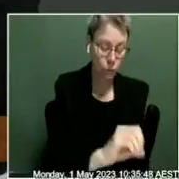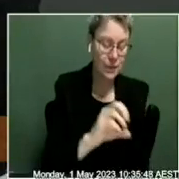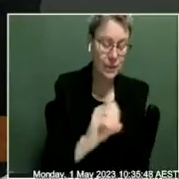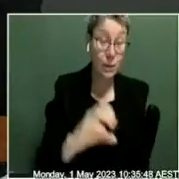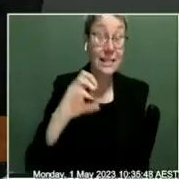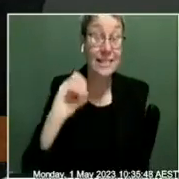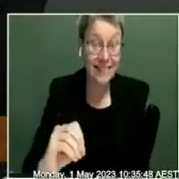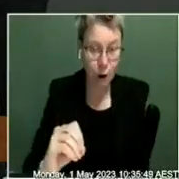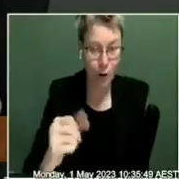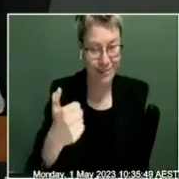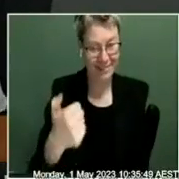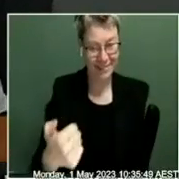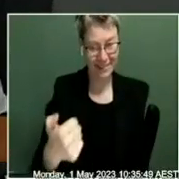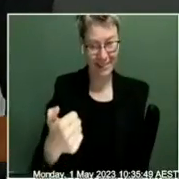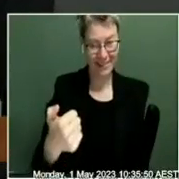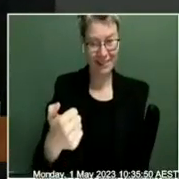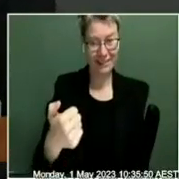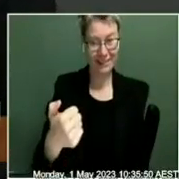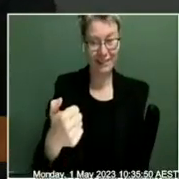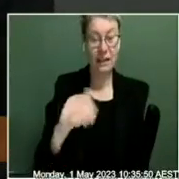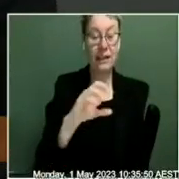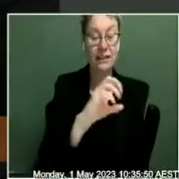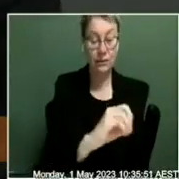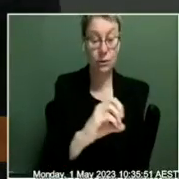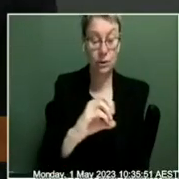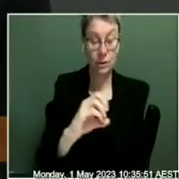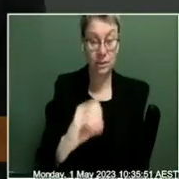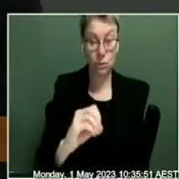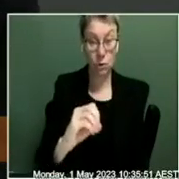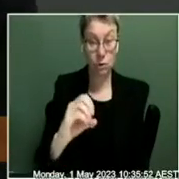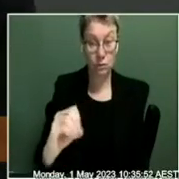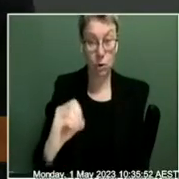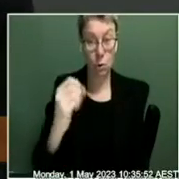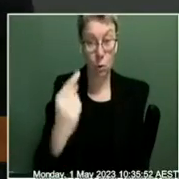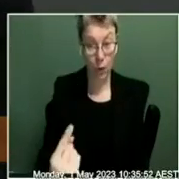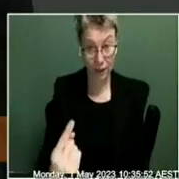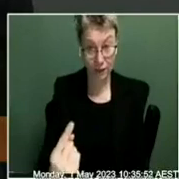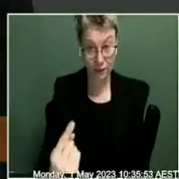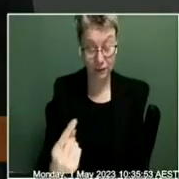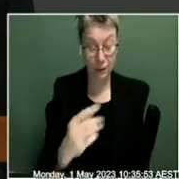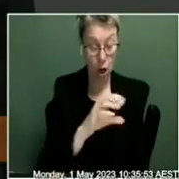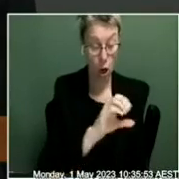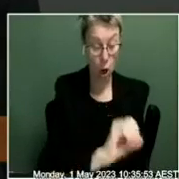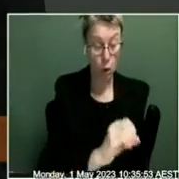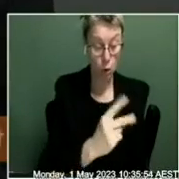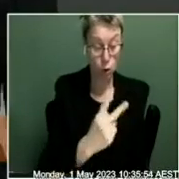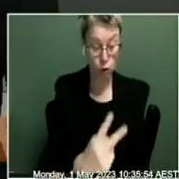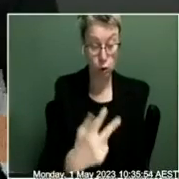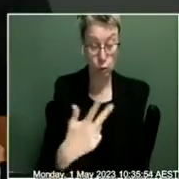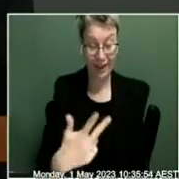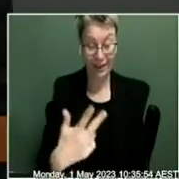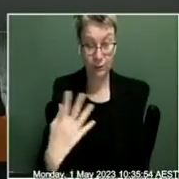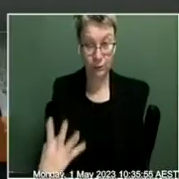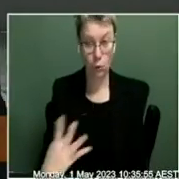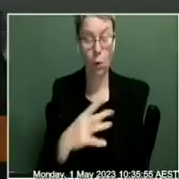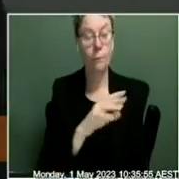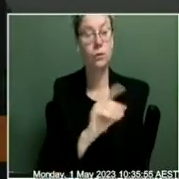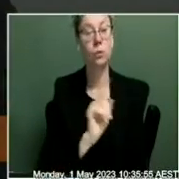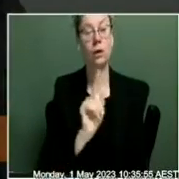0010284, which is the government response to the report of the expert reference group on public drunkenness.